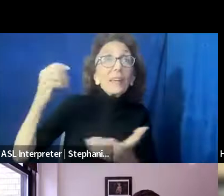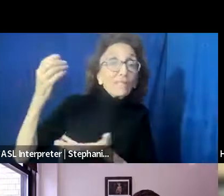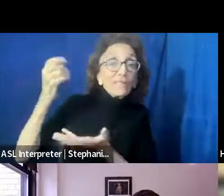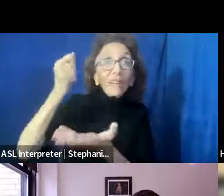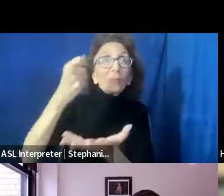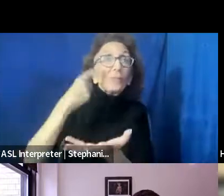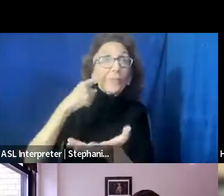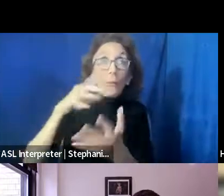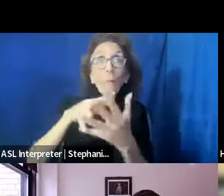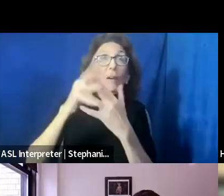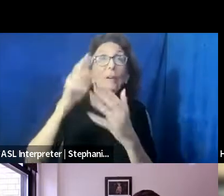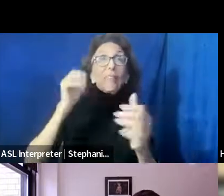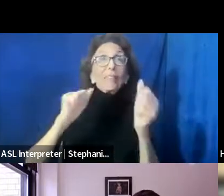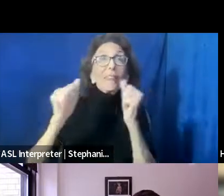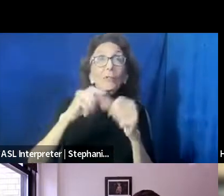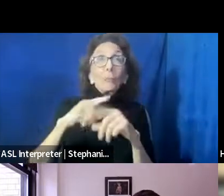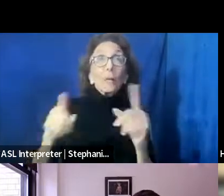theater.